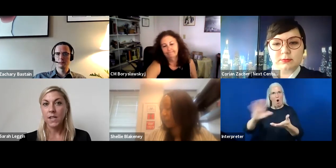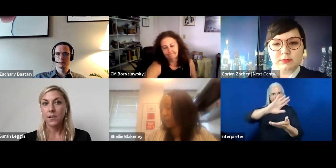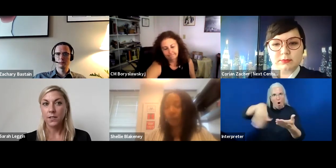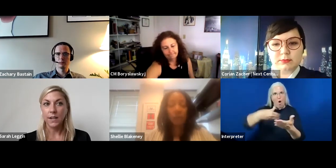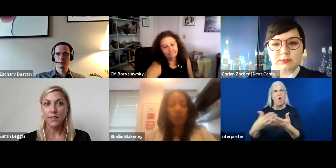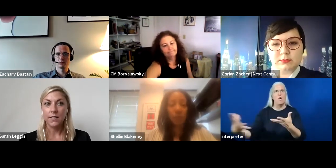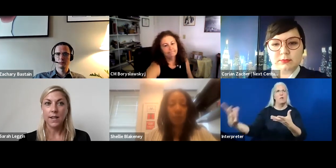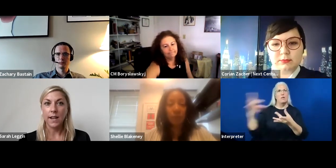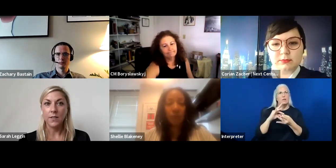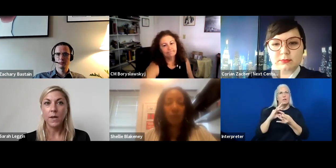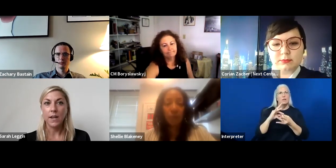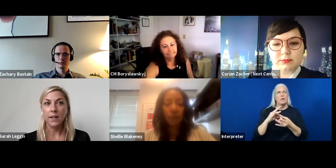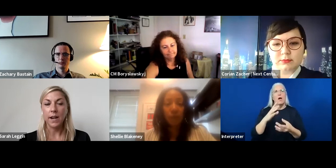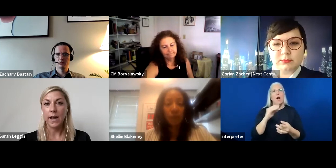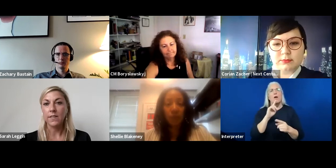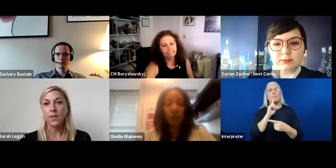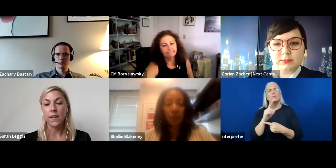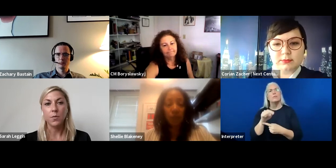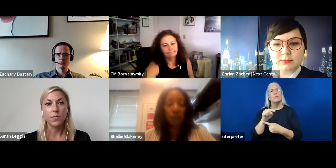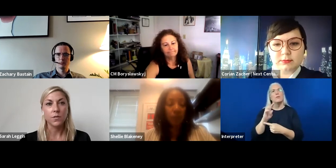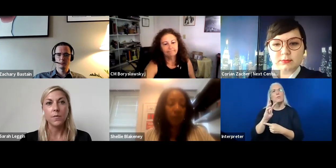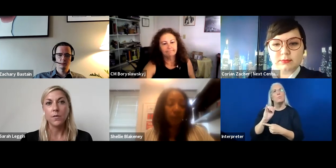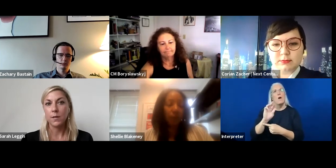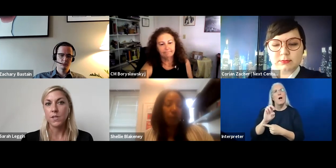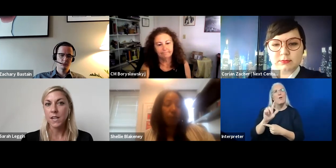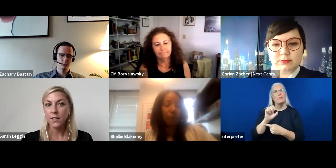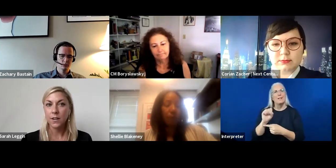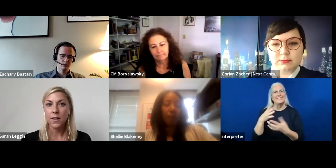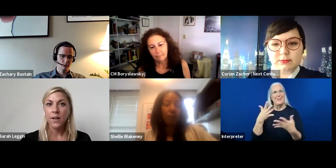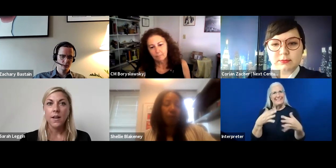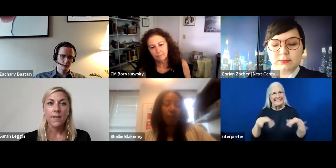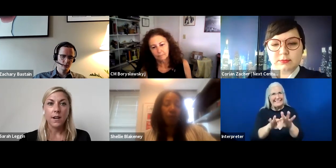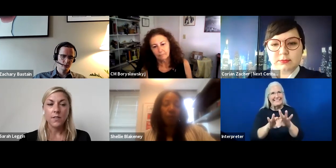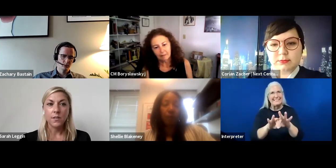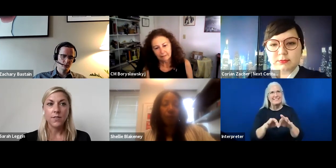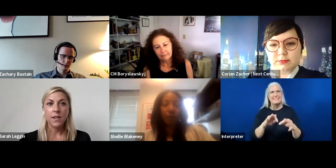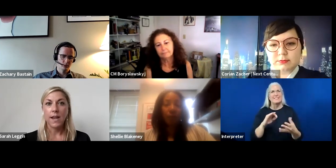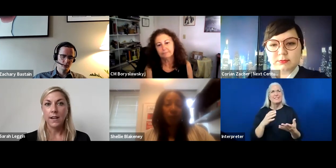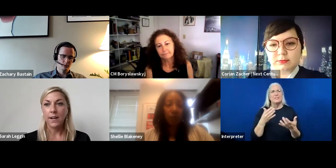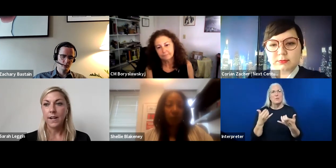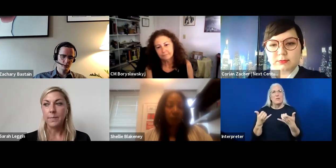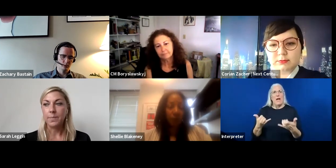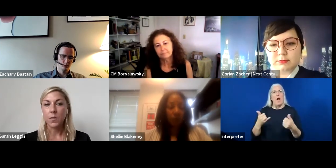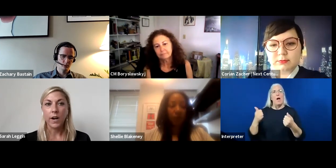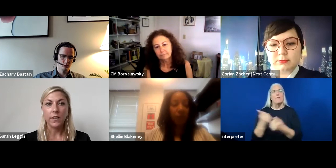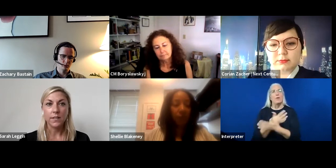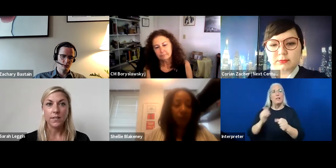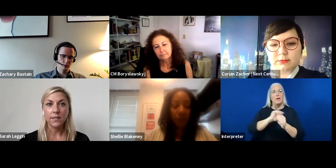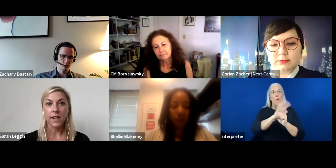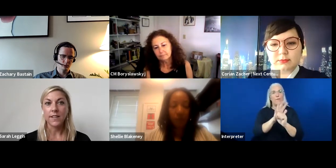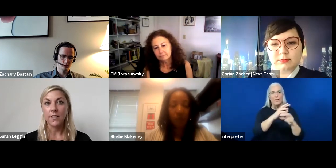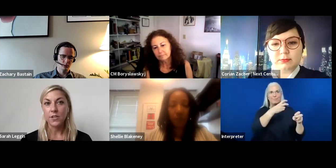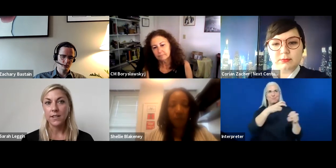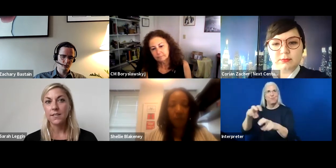in particular is and has been as everything moved to remote in particular. And then also given that